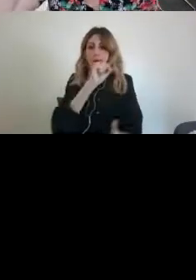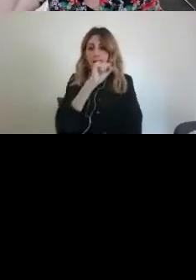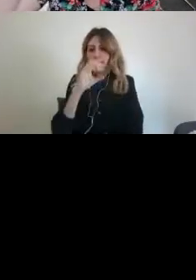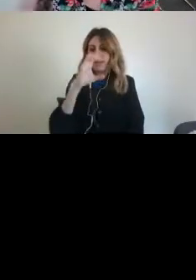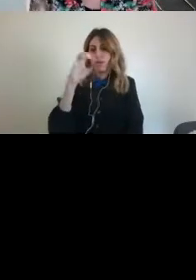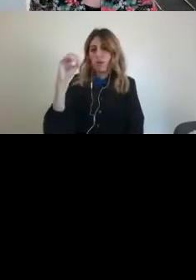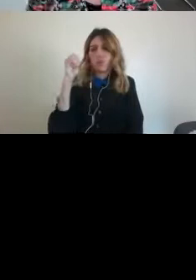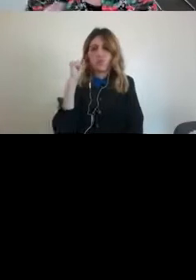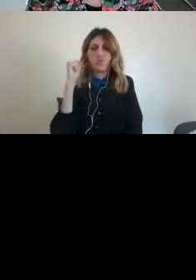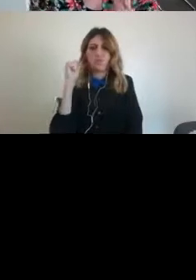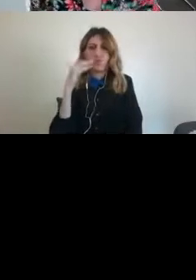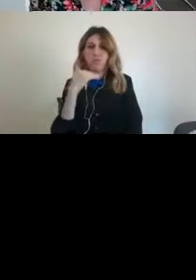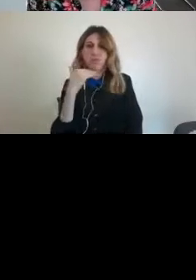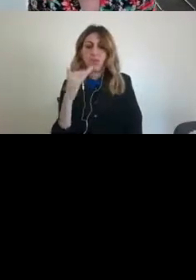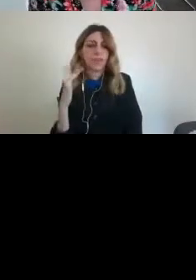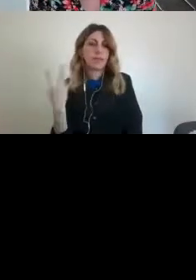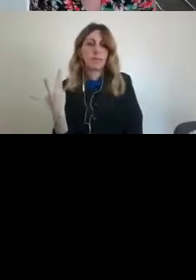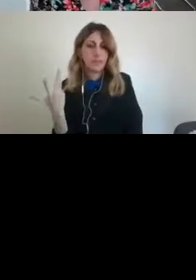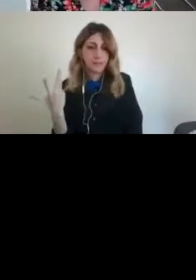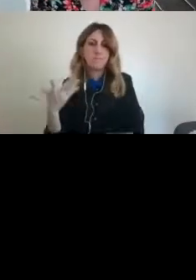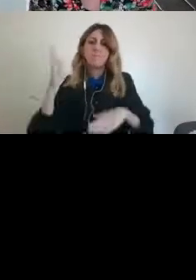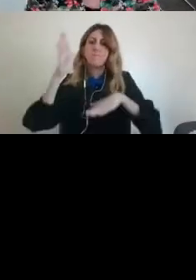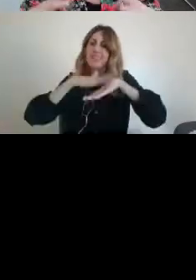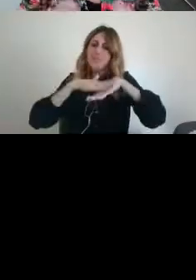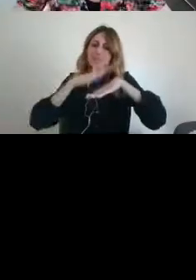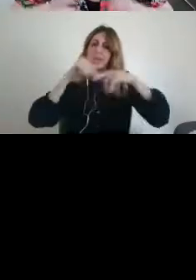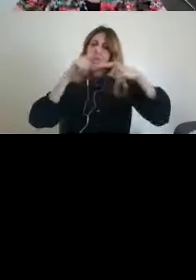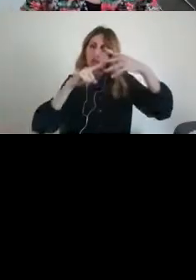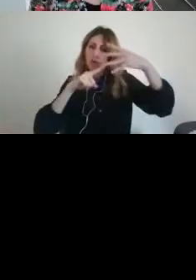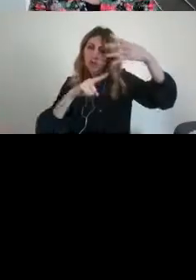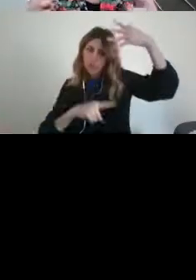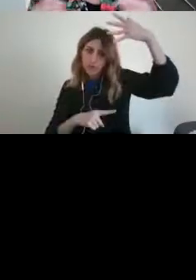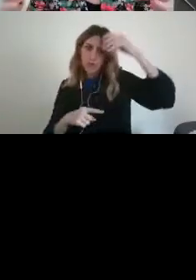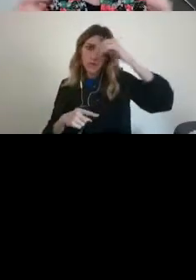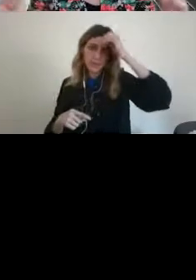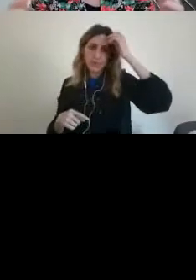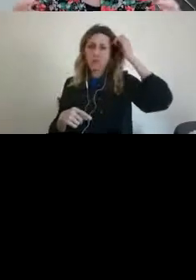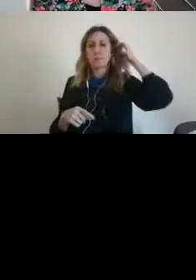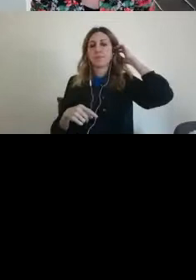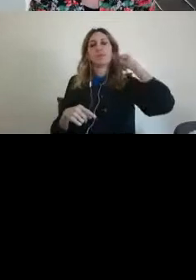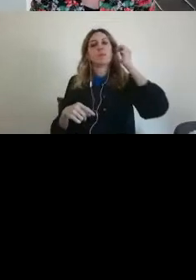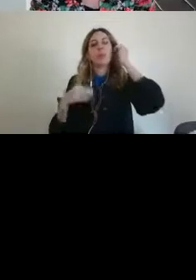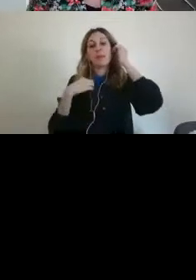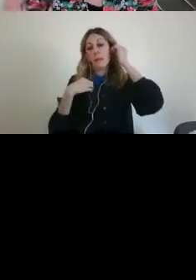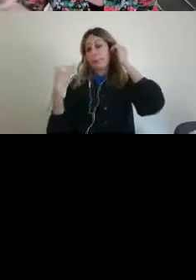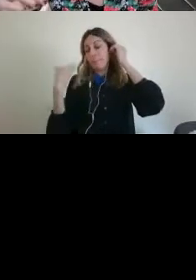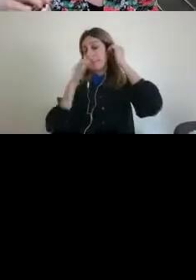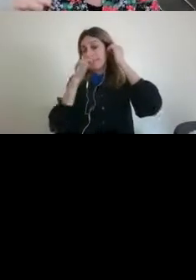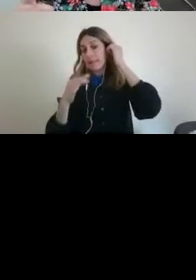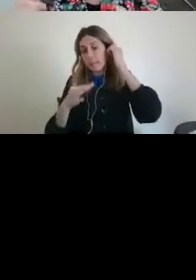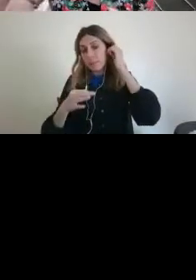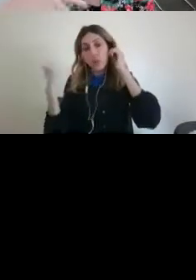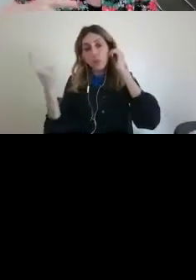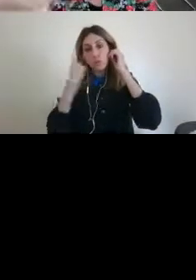of reasons, and some of the reasons have to do with the site itself. I already talked about sites getting bigger, and that means that Google